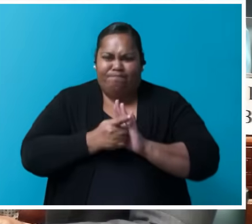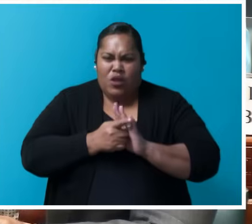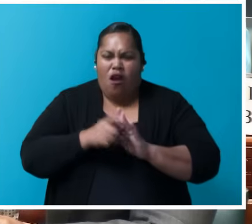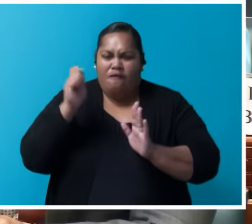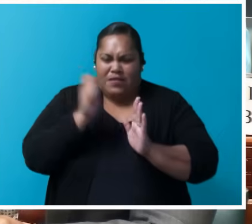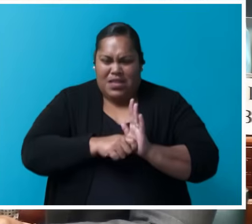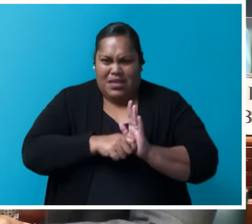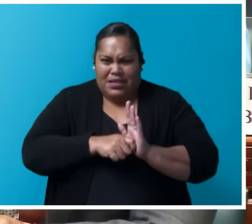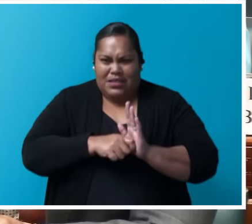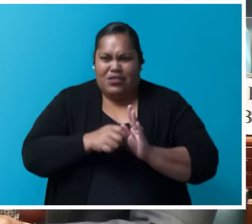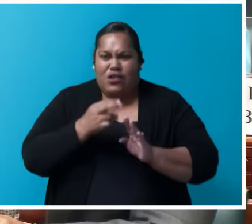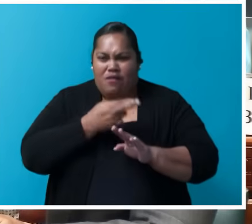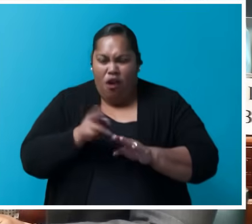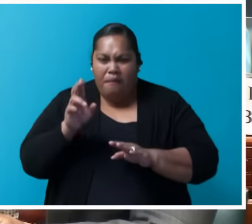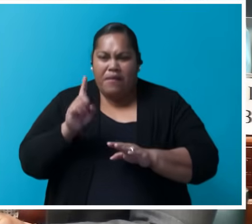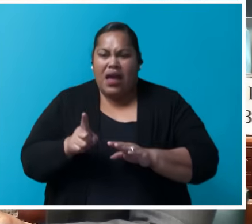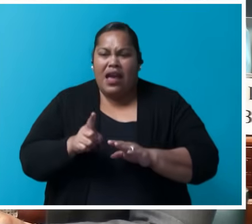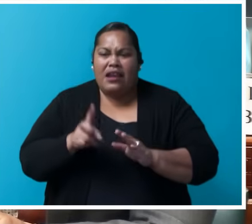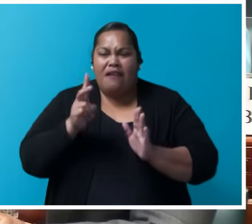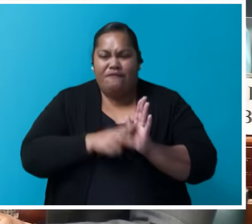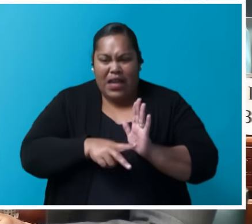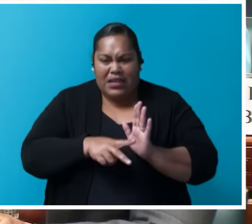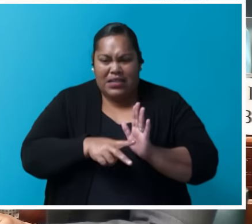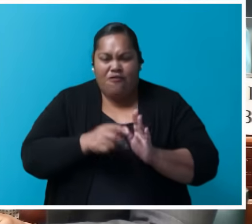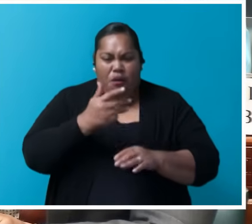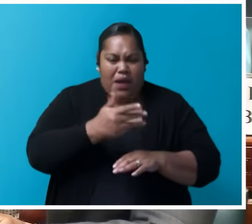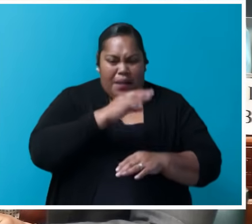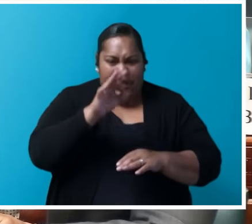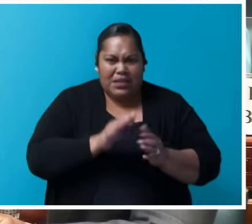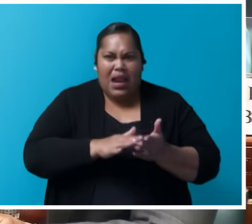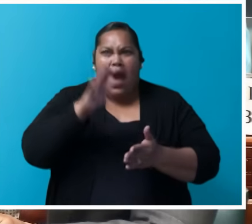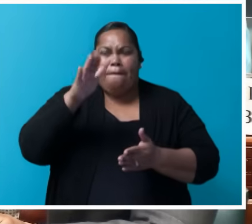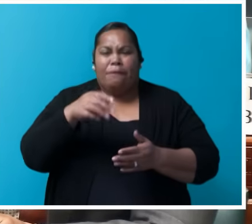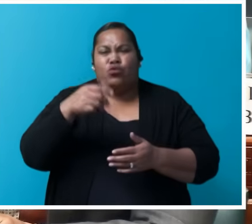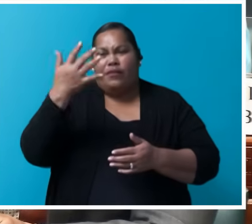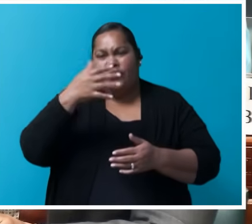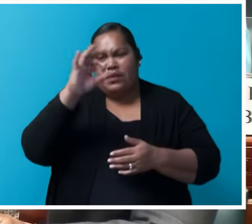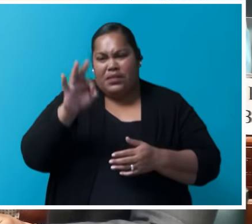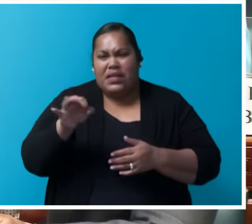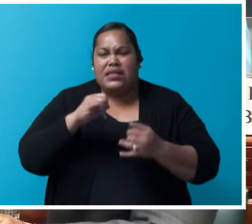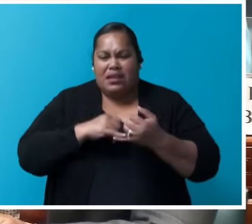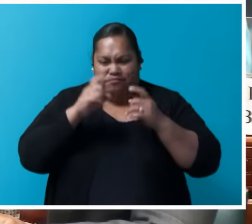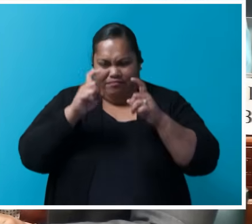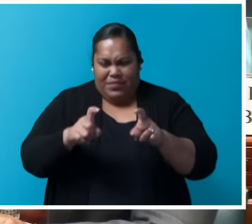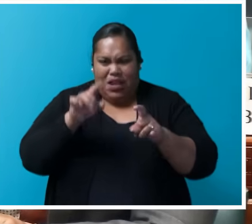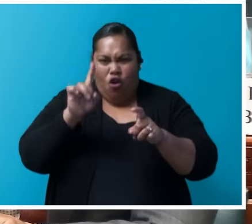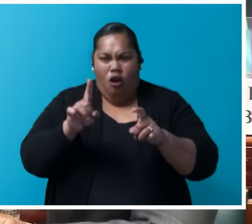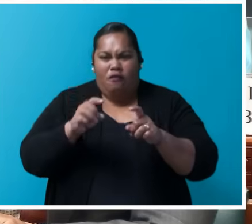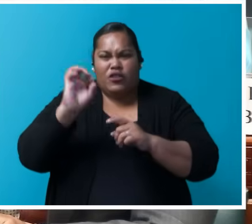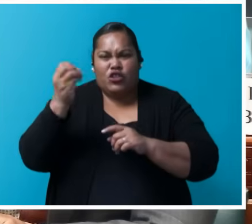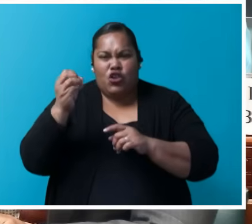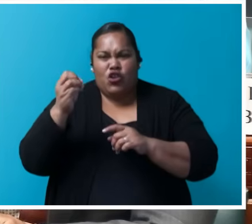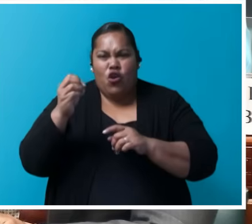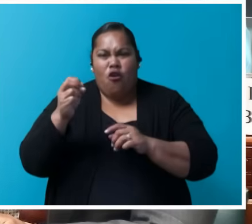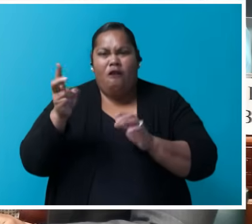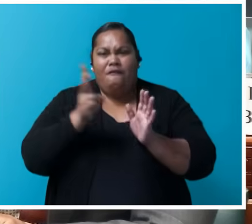reforms, increasing the VAT rate from 9 to 15%, but maintaining and increasing the number of zero-rated VAT items